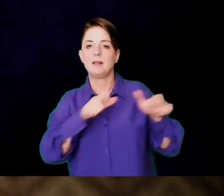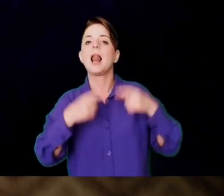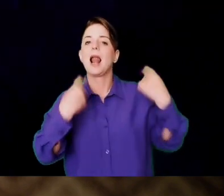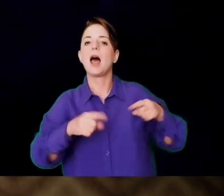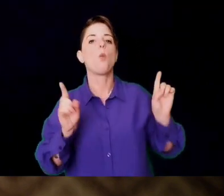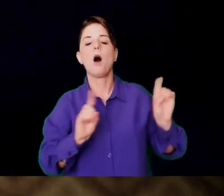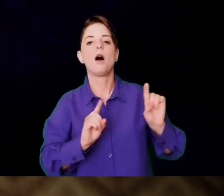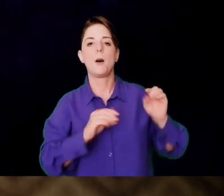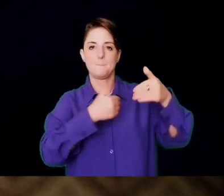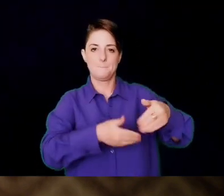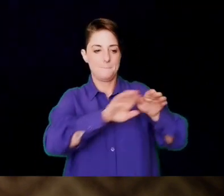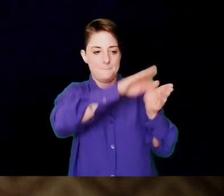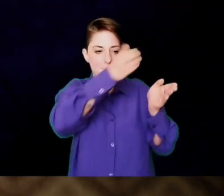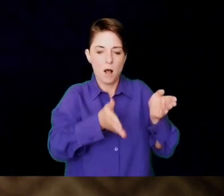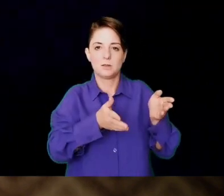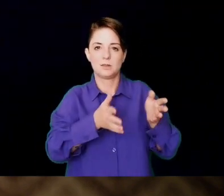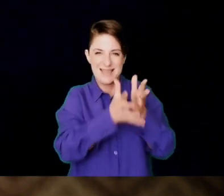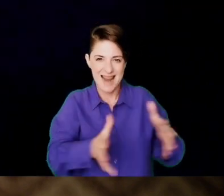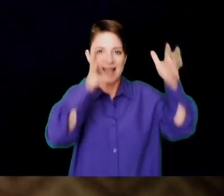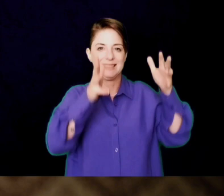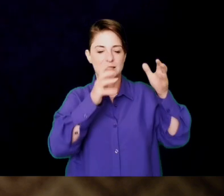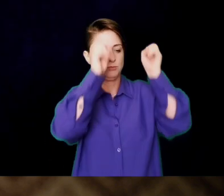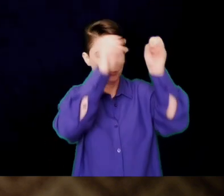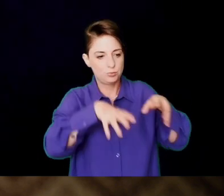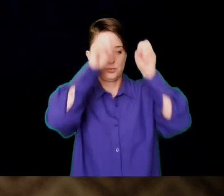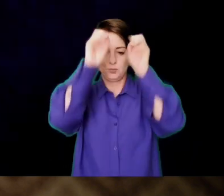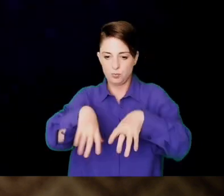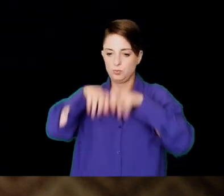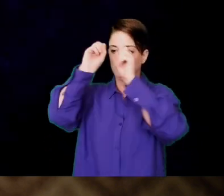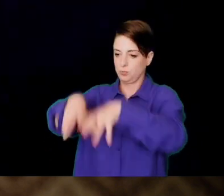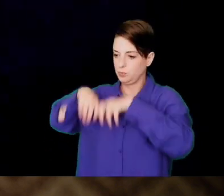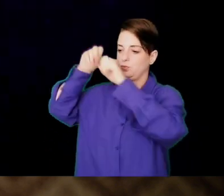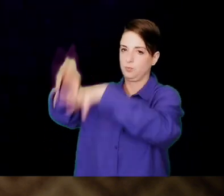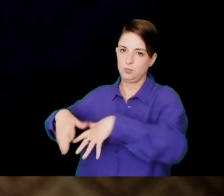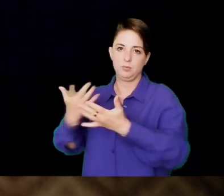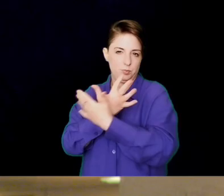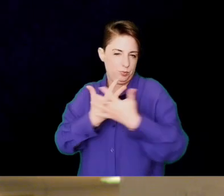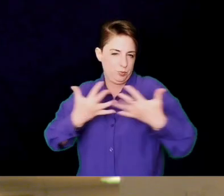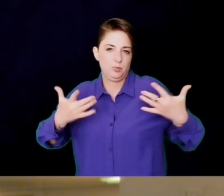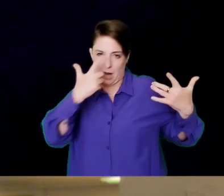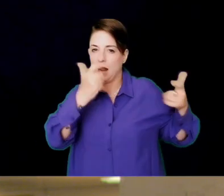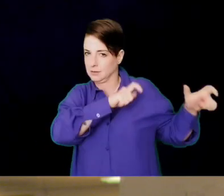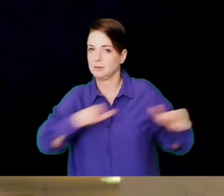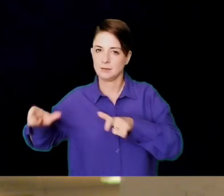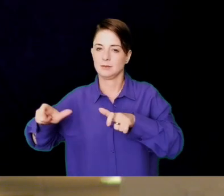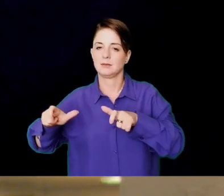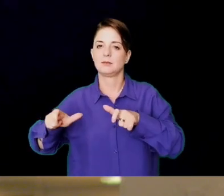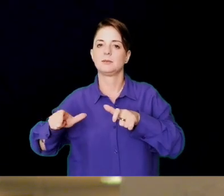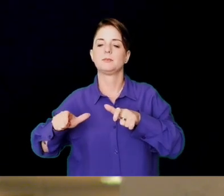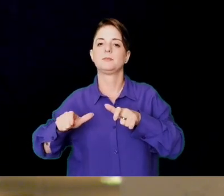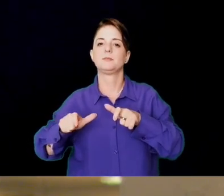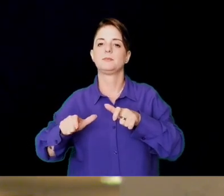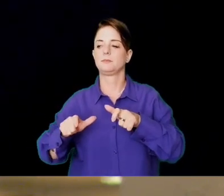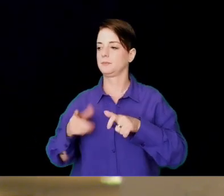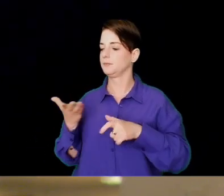kind of magnet for pots and nets in any quantity anybody wanted to chuck at it.